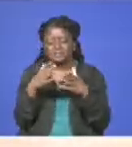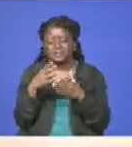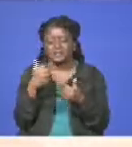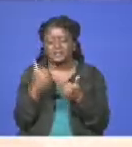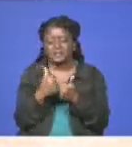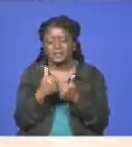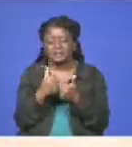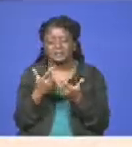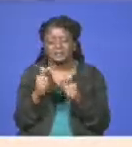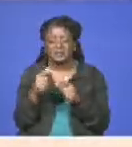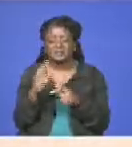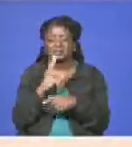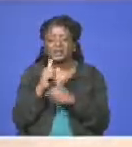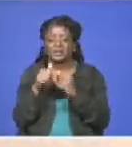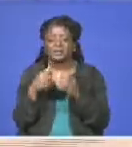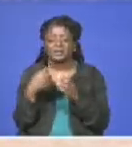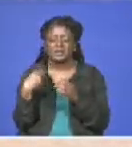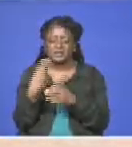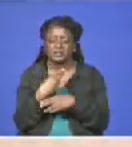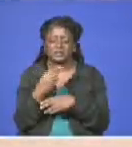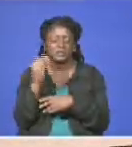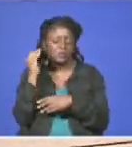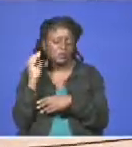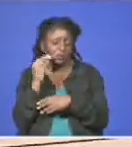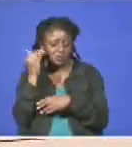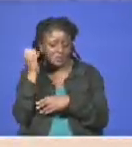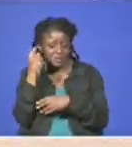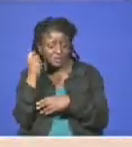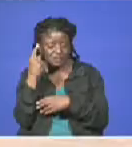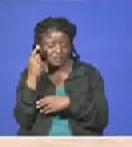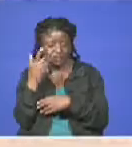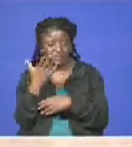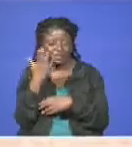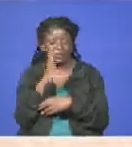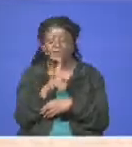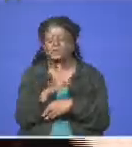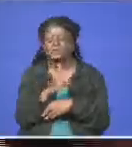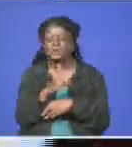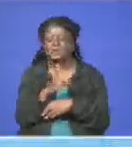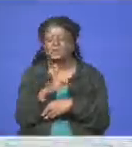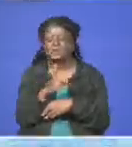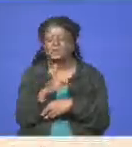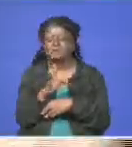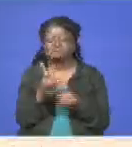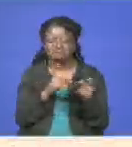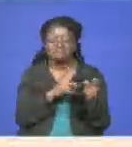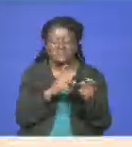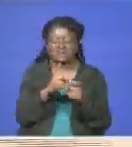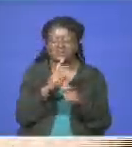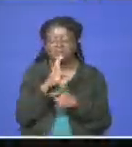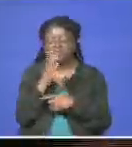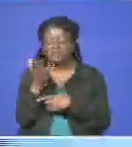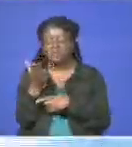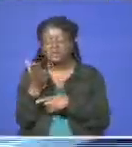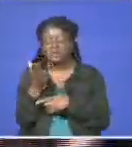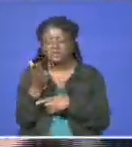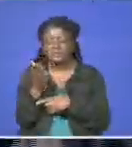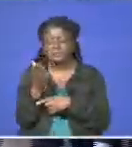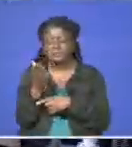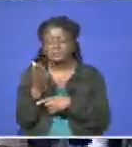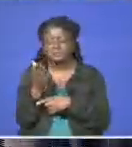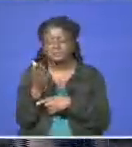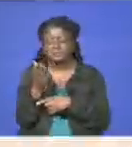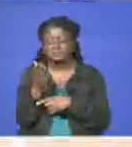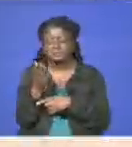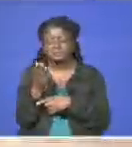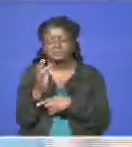all about us. We understand that it's going to be better competition, and that's what we want. We want to play the better competition to see where we really are. I designed